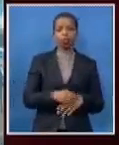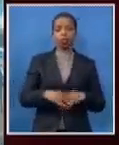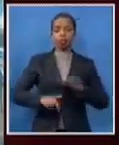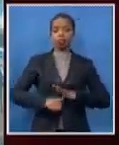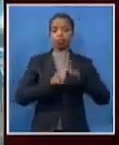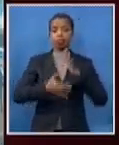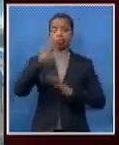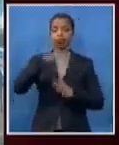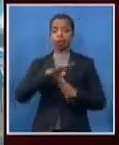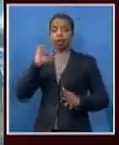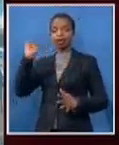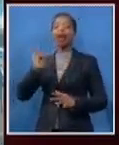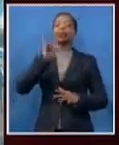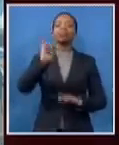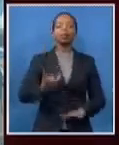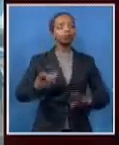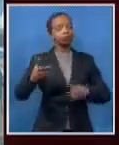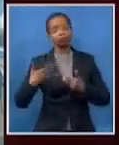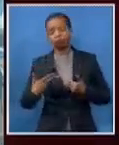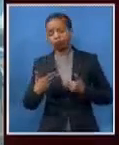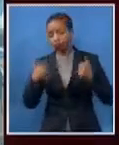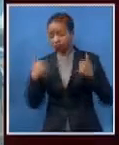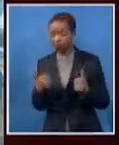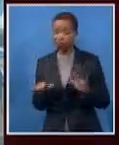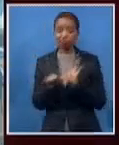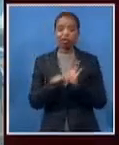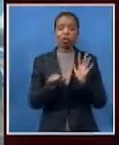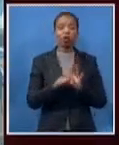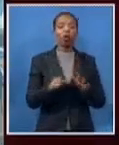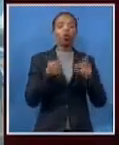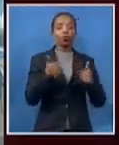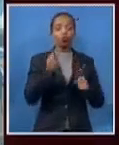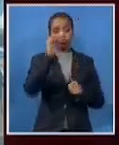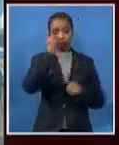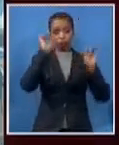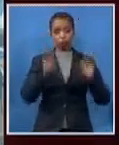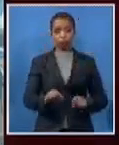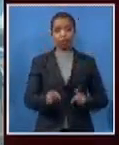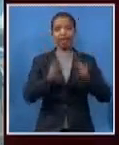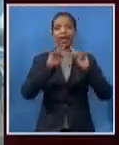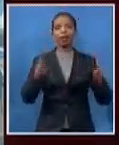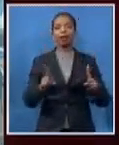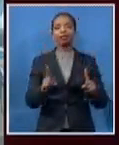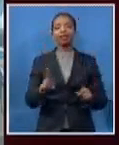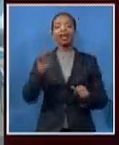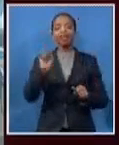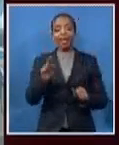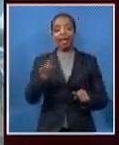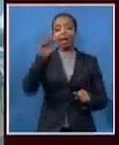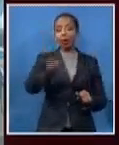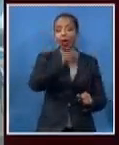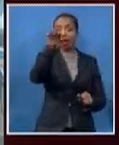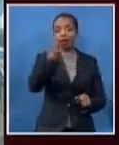news. The key question to ask is, what has happened during the